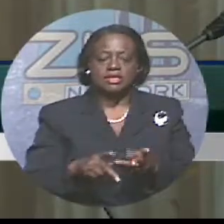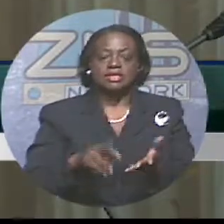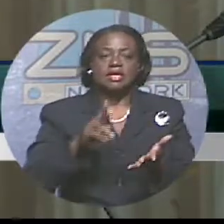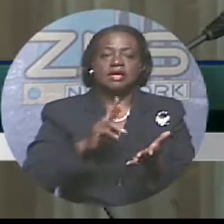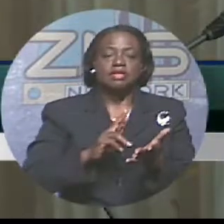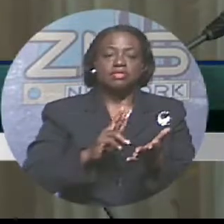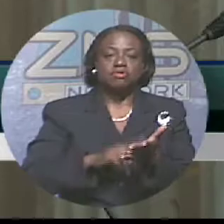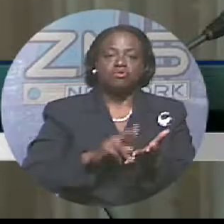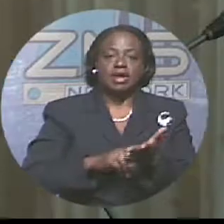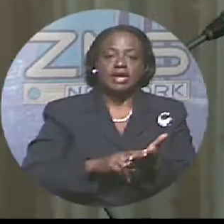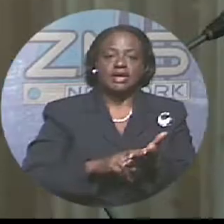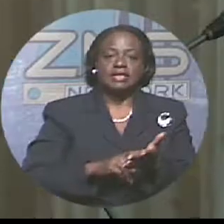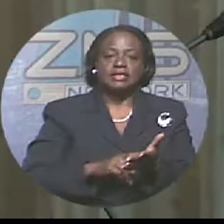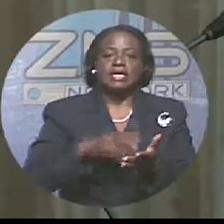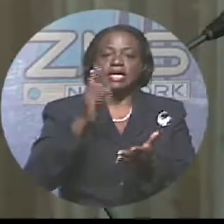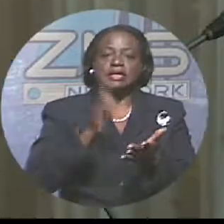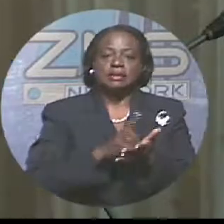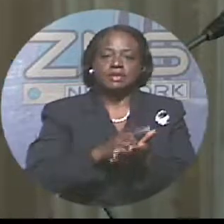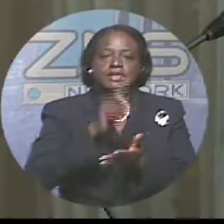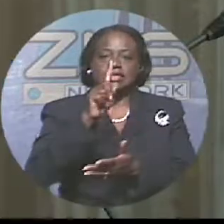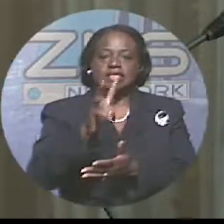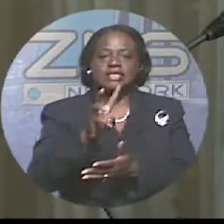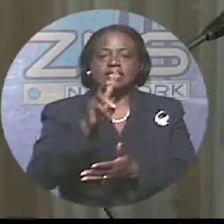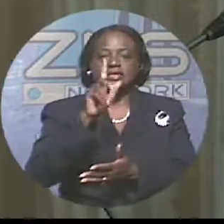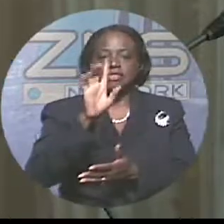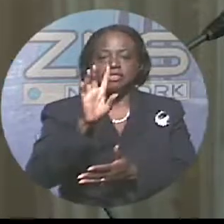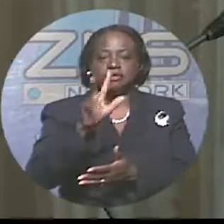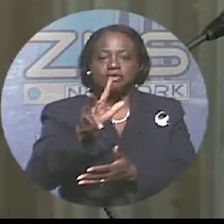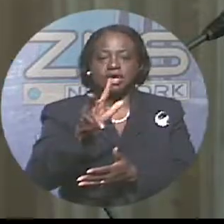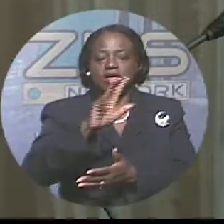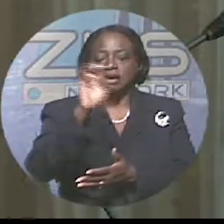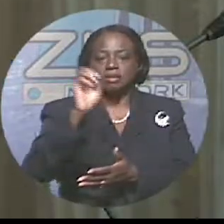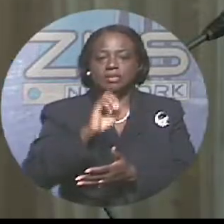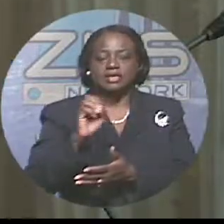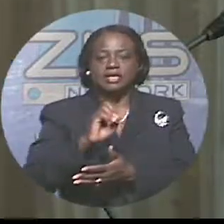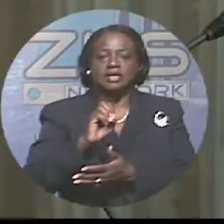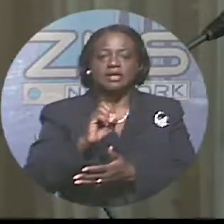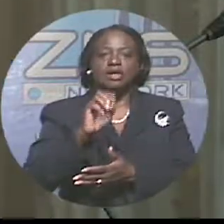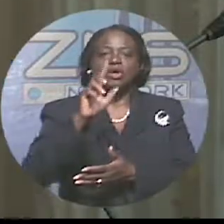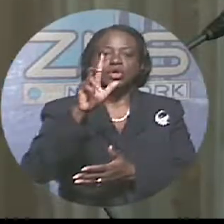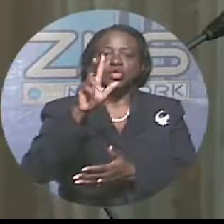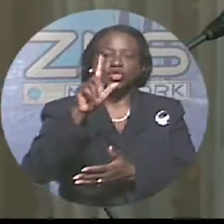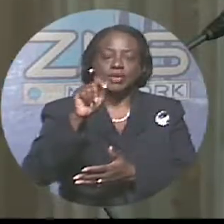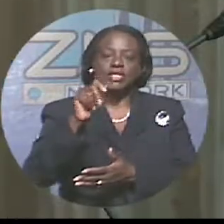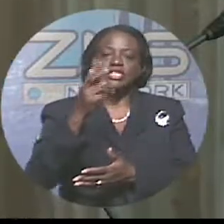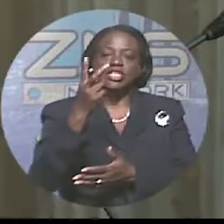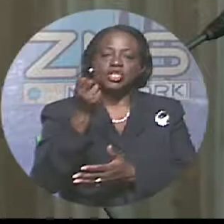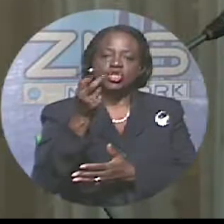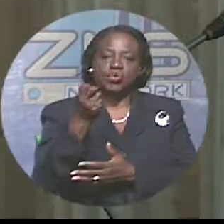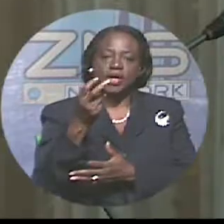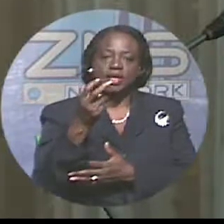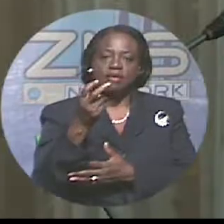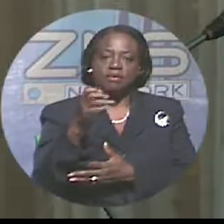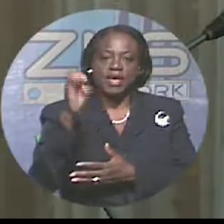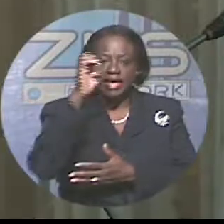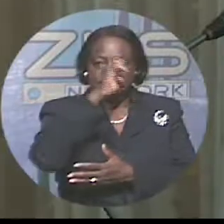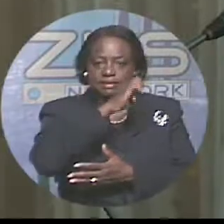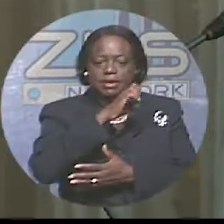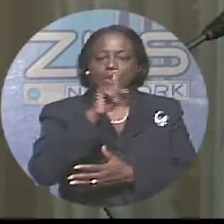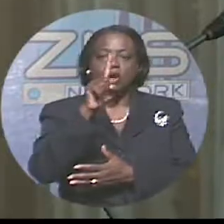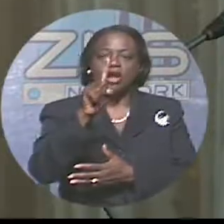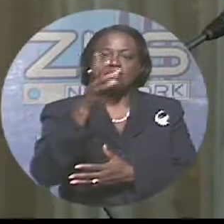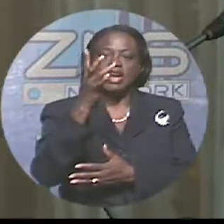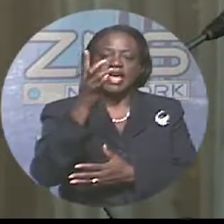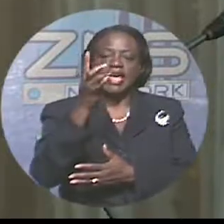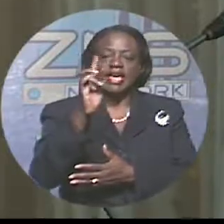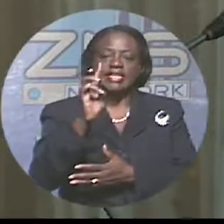more than doubled to 63%. In 2012, we estimate that only